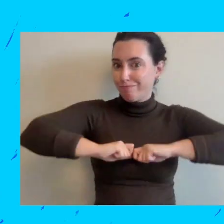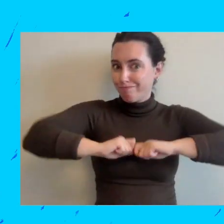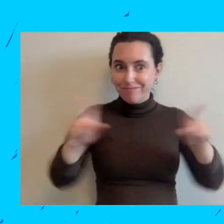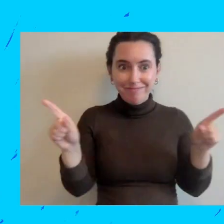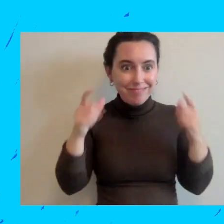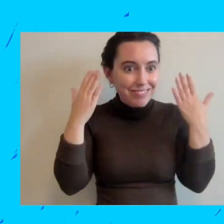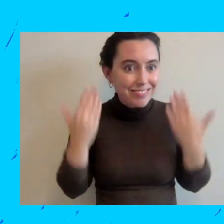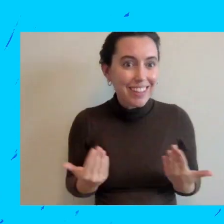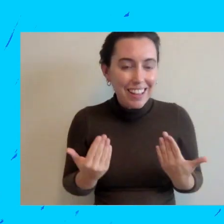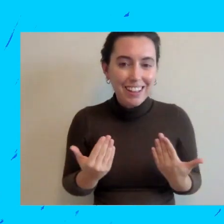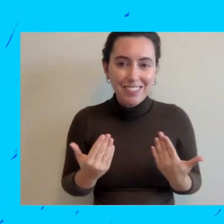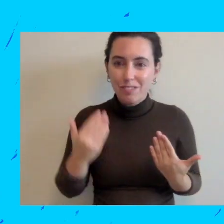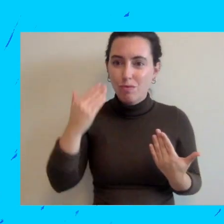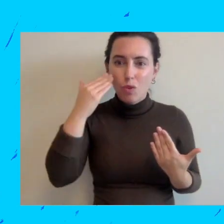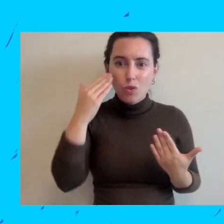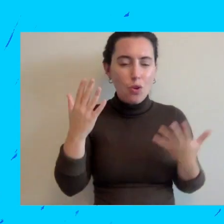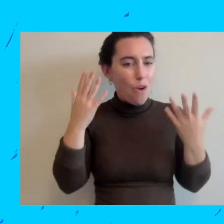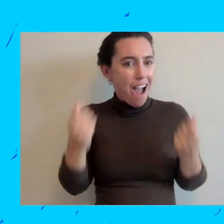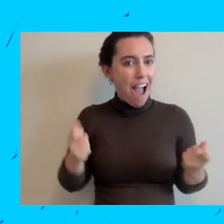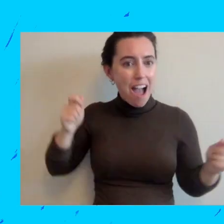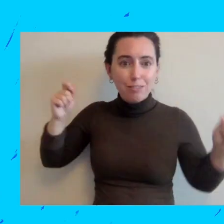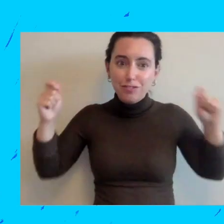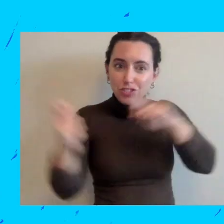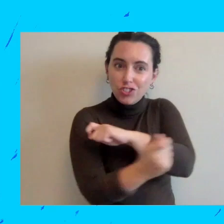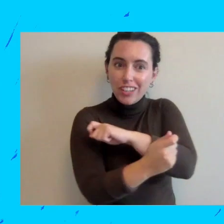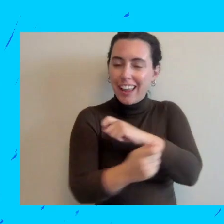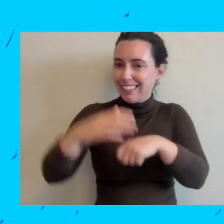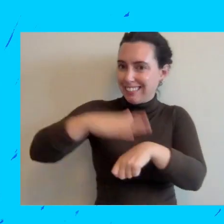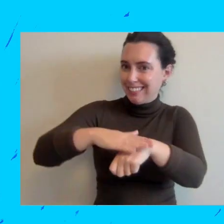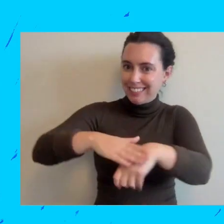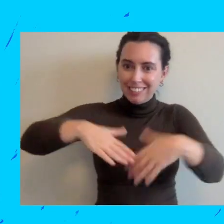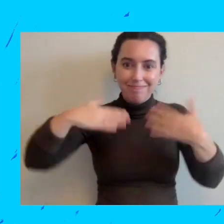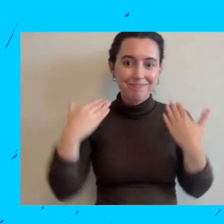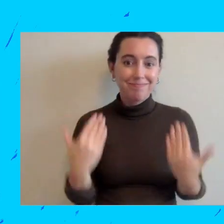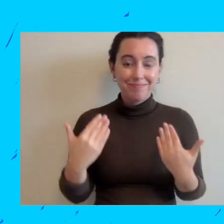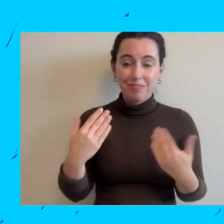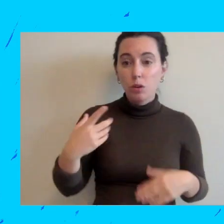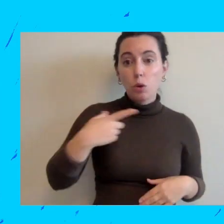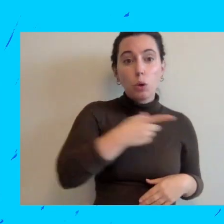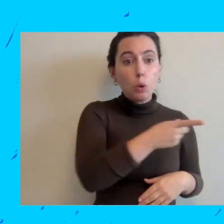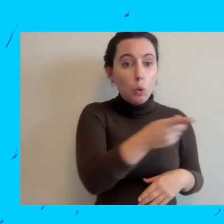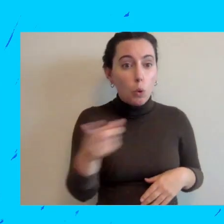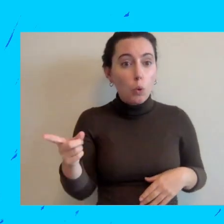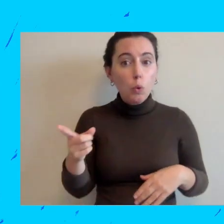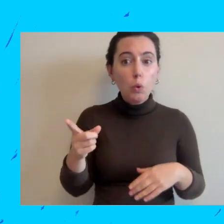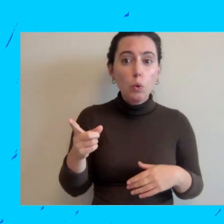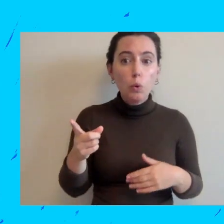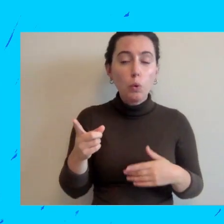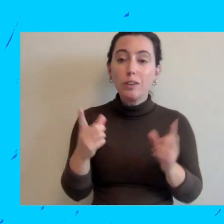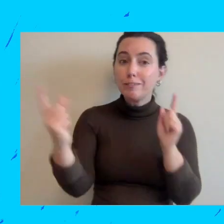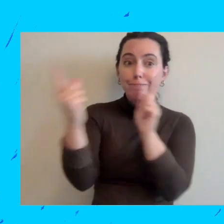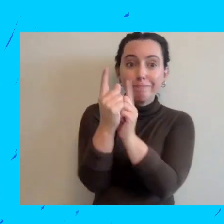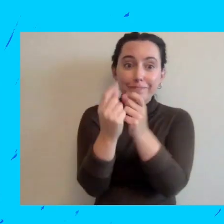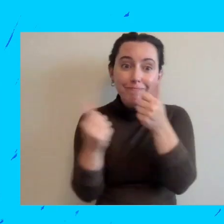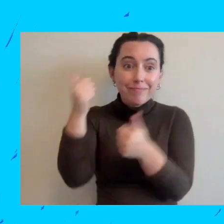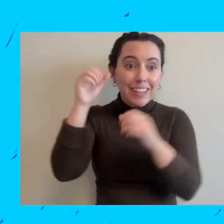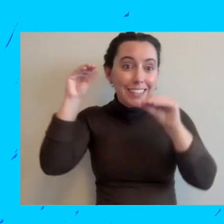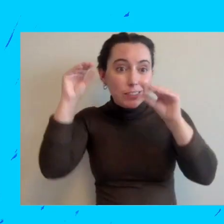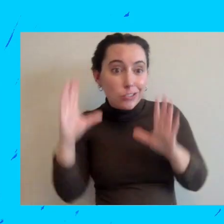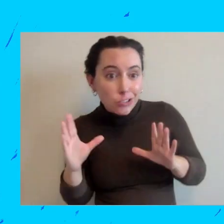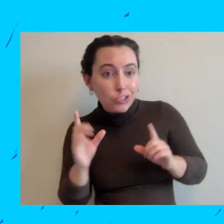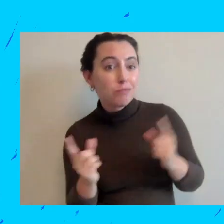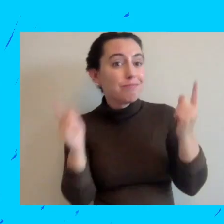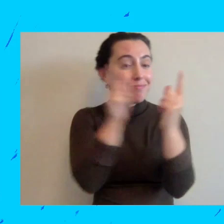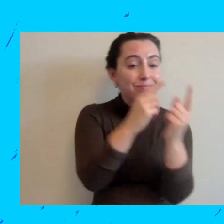there's a force for change right here with us. So whether you're speaking with your head teacher, member of parliament, or